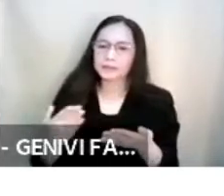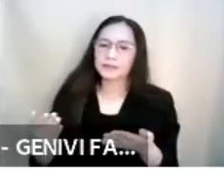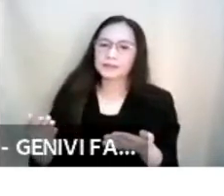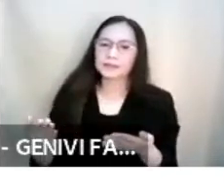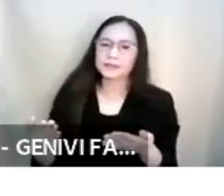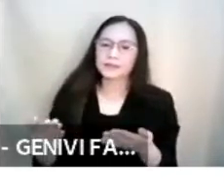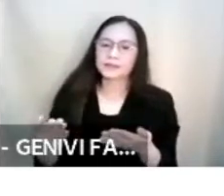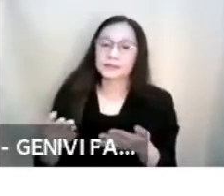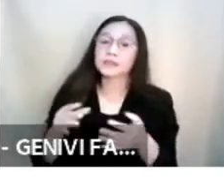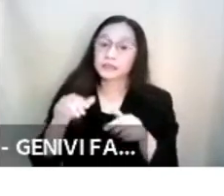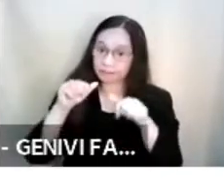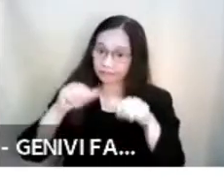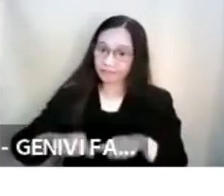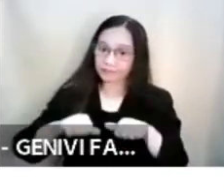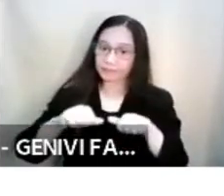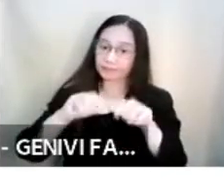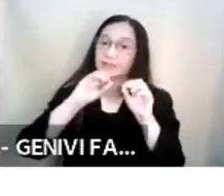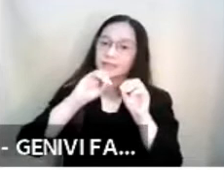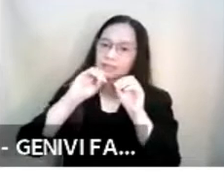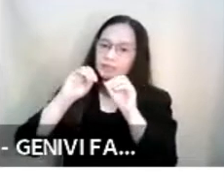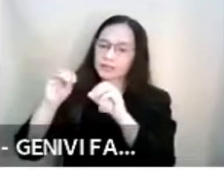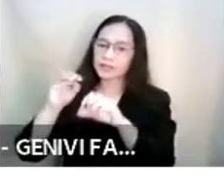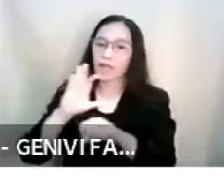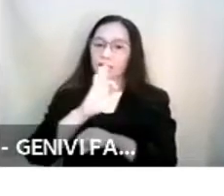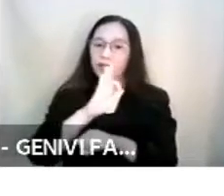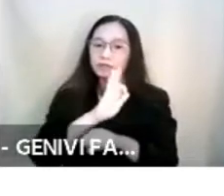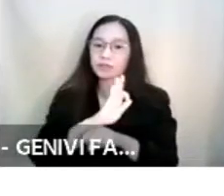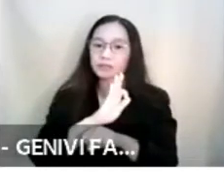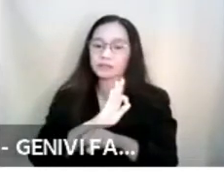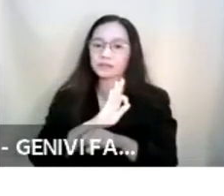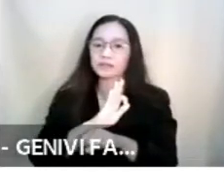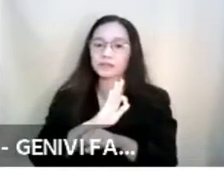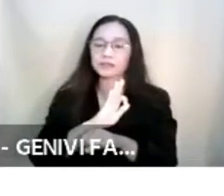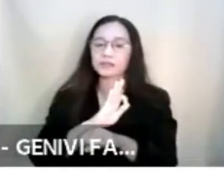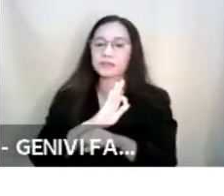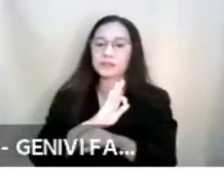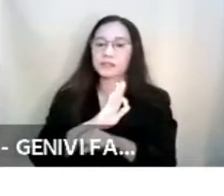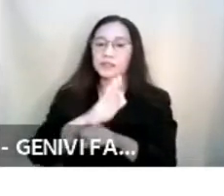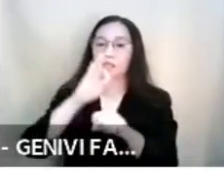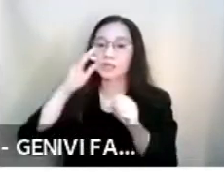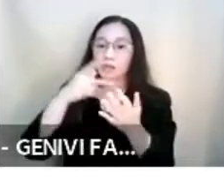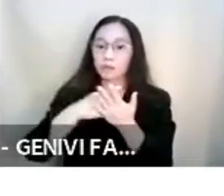we can teach them, no, under the functional academic program.